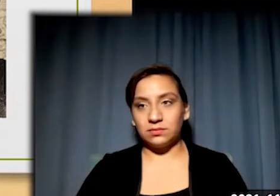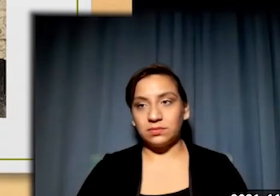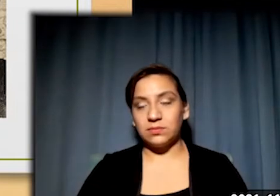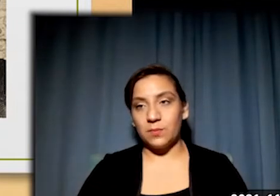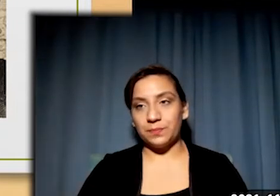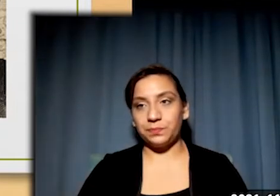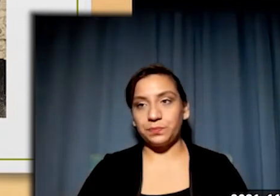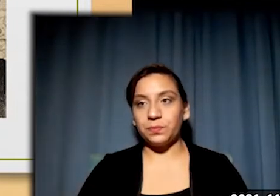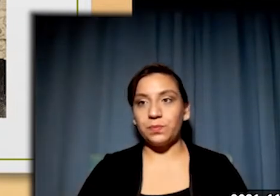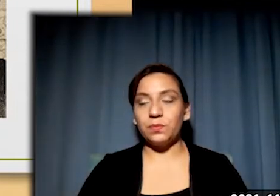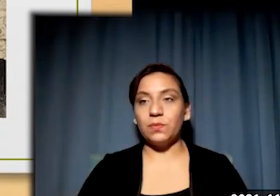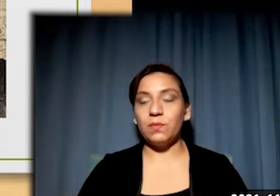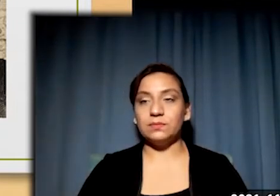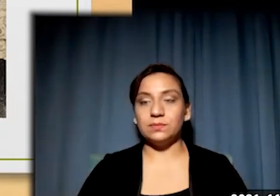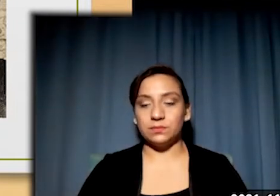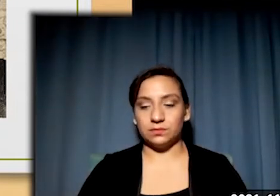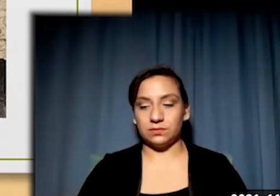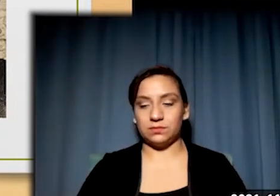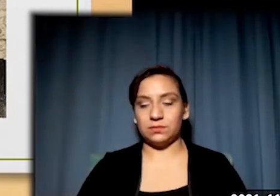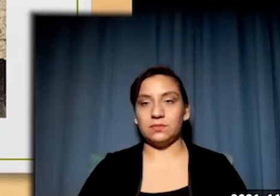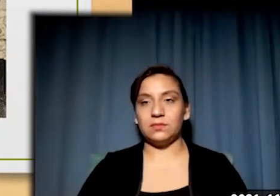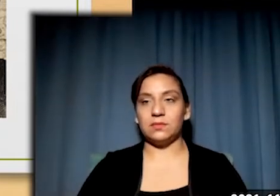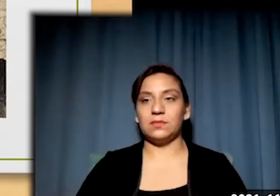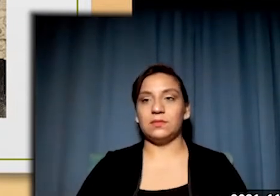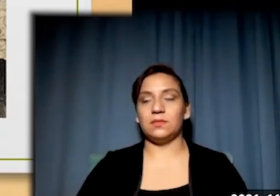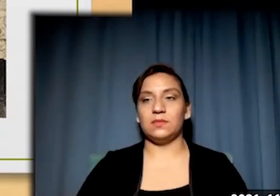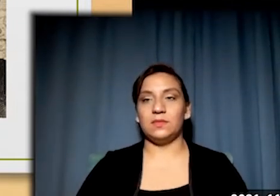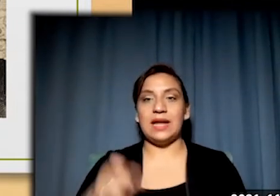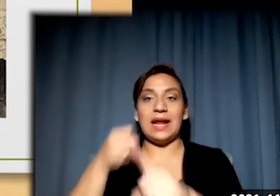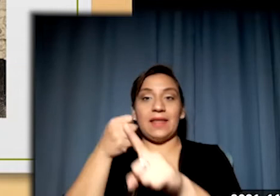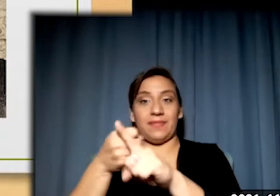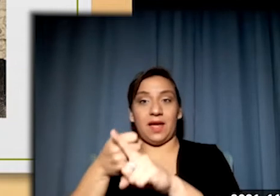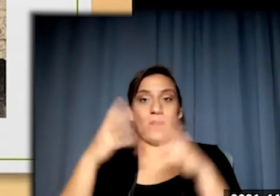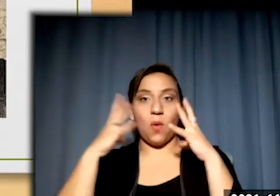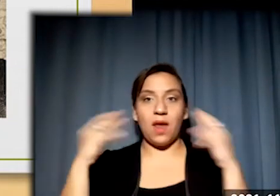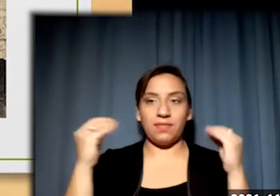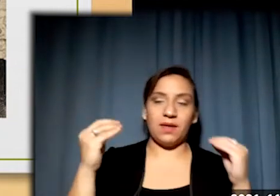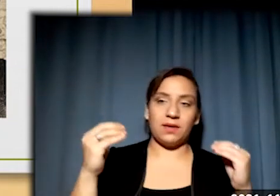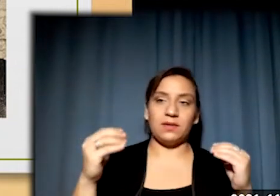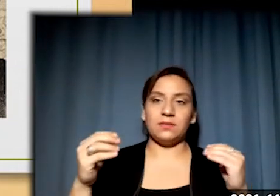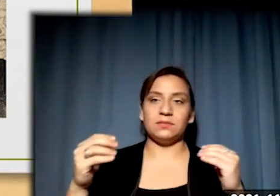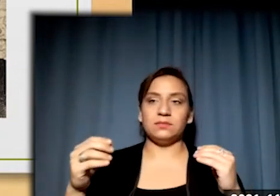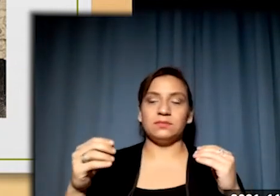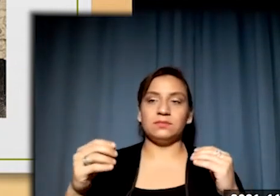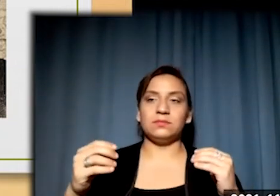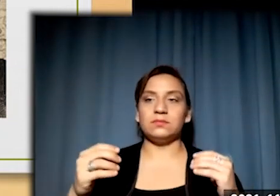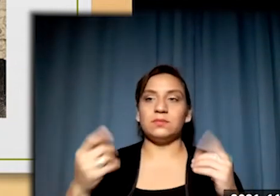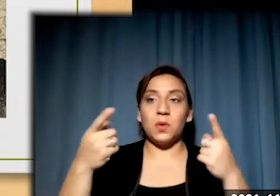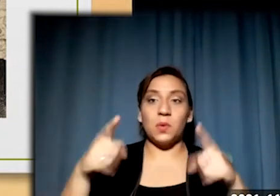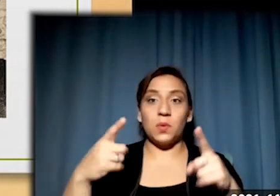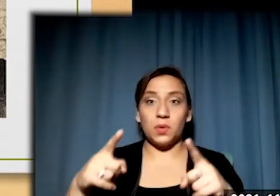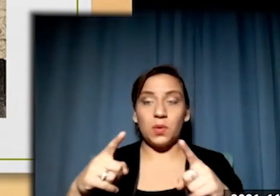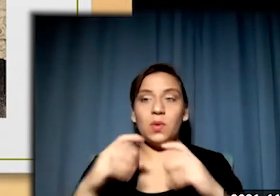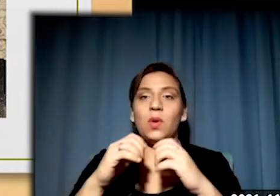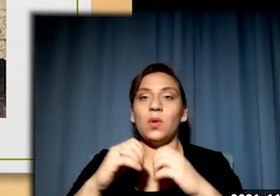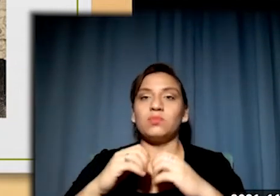1625 Dutch attack, which ended with the burning of the city of San Juan, spurred construction of the first wall and bastions enclosing the